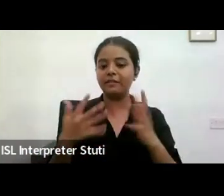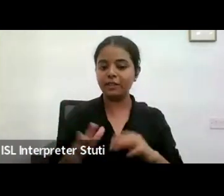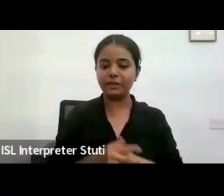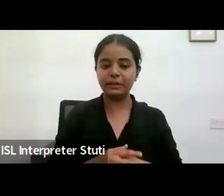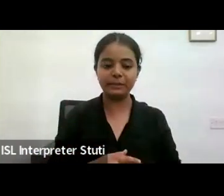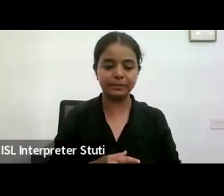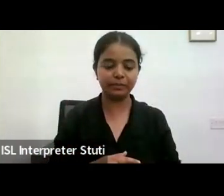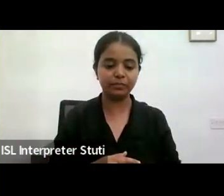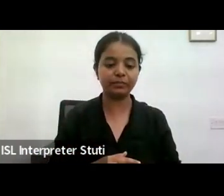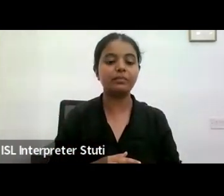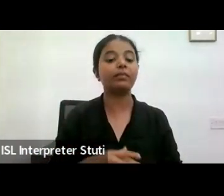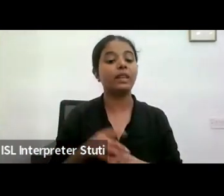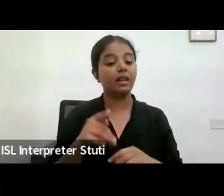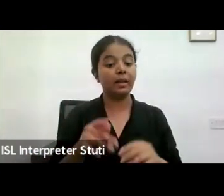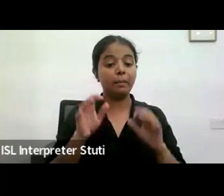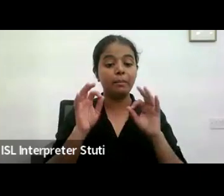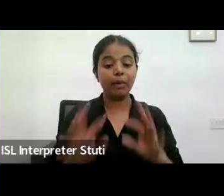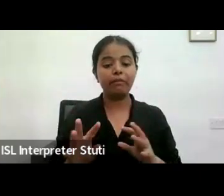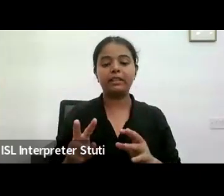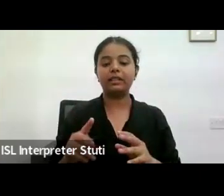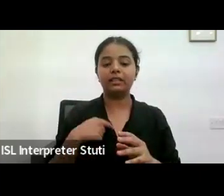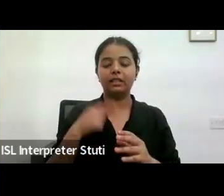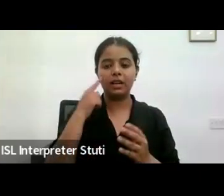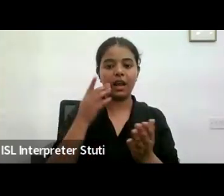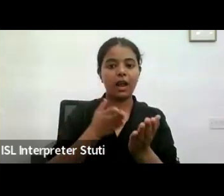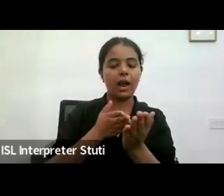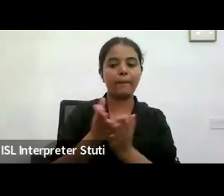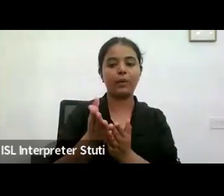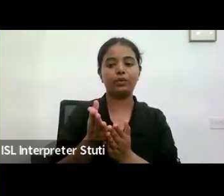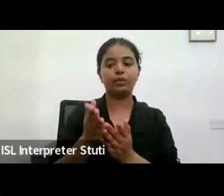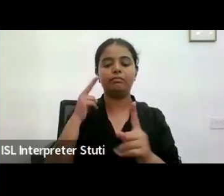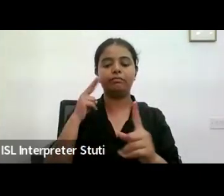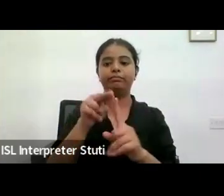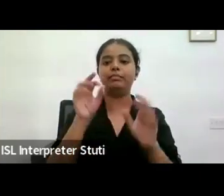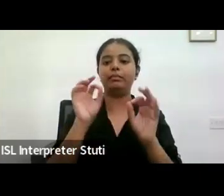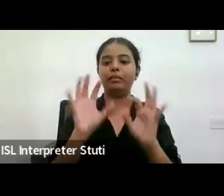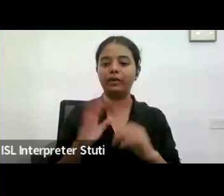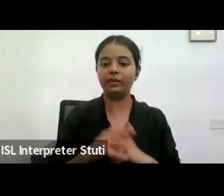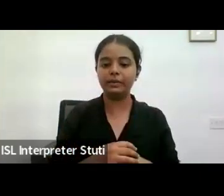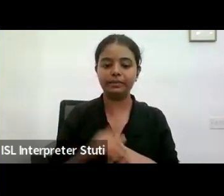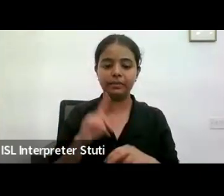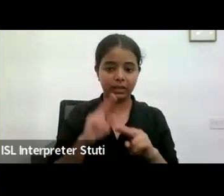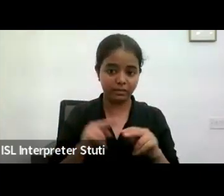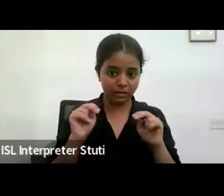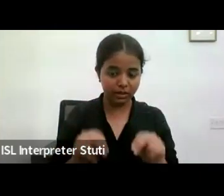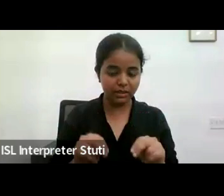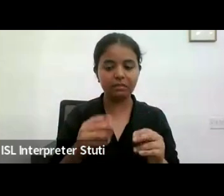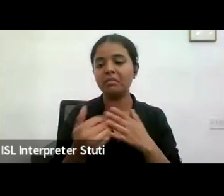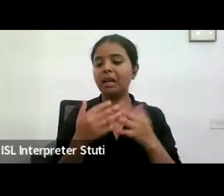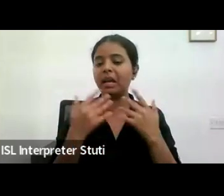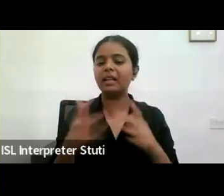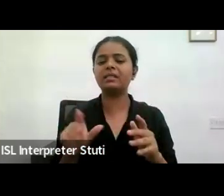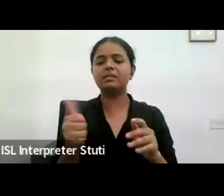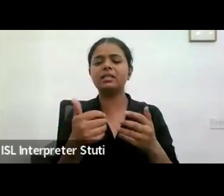And there is a twin track approach. When you need it, you can have separate services for children with disabilities,